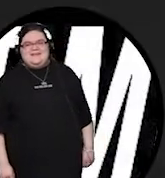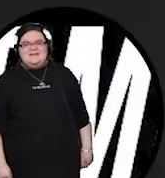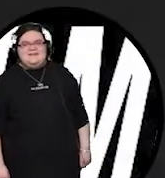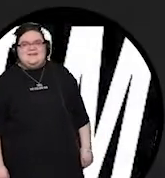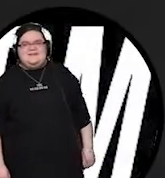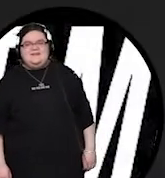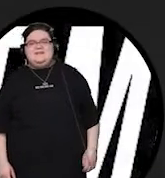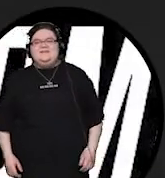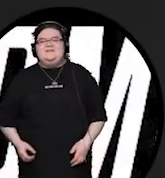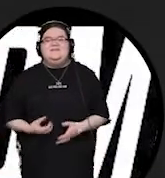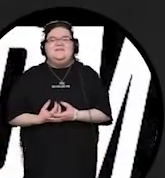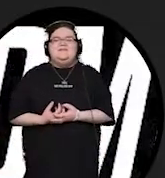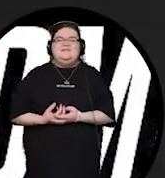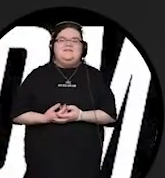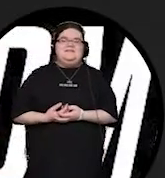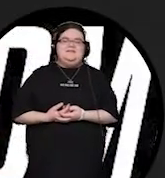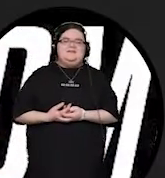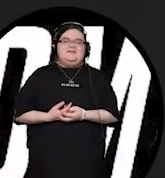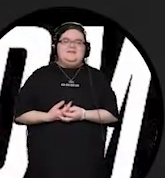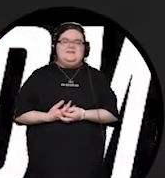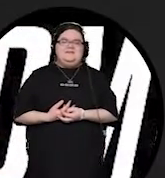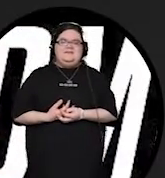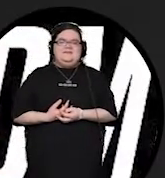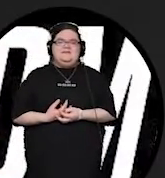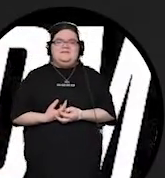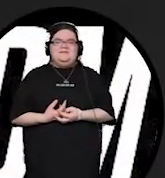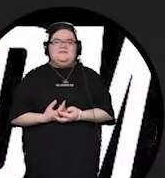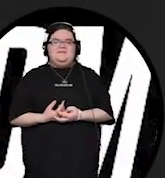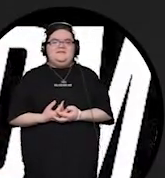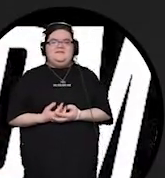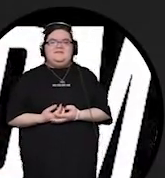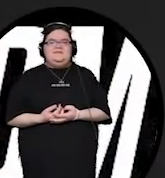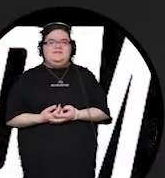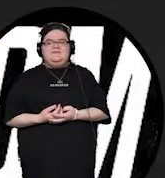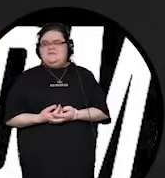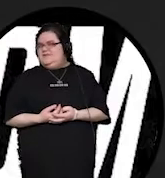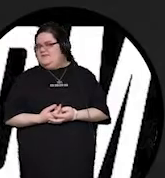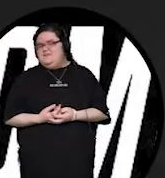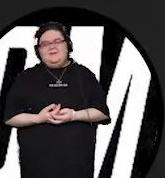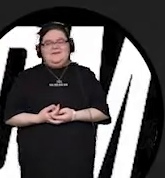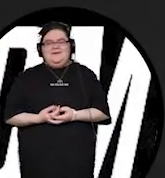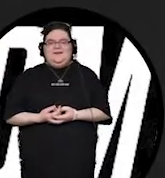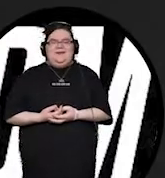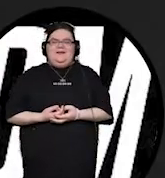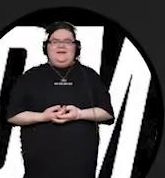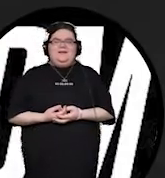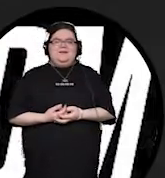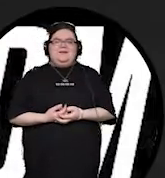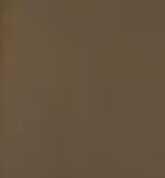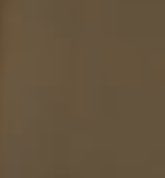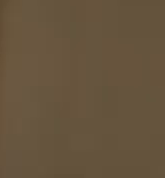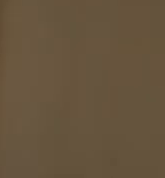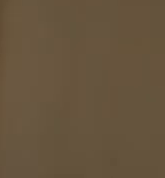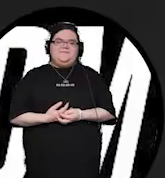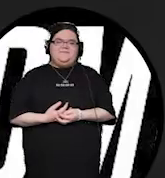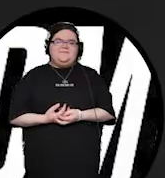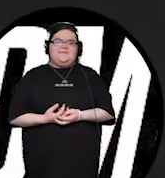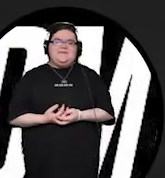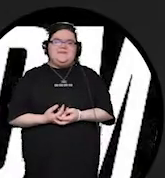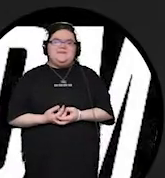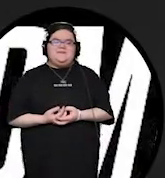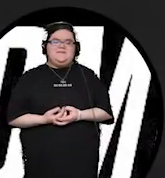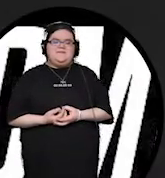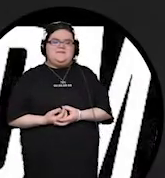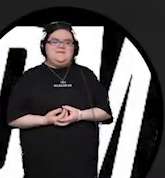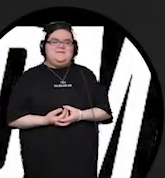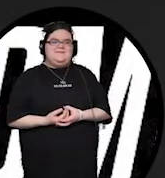for you? Well, it probably doesn't. I guess abs. I don't know, but he's sends vibrations up. He's got his feet just on the floor.